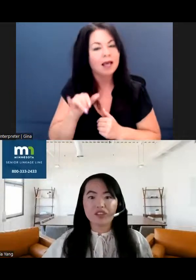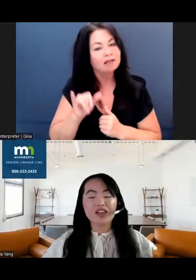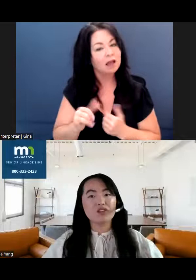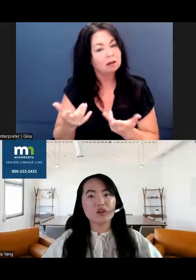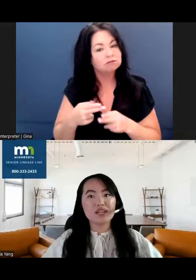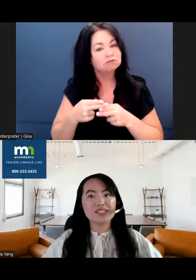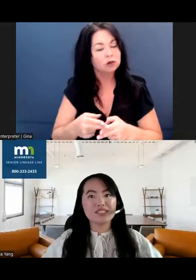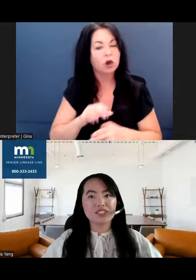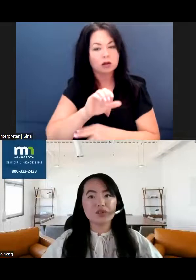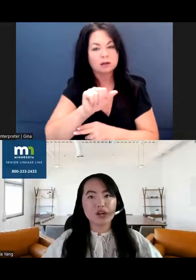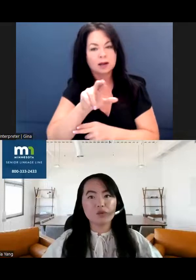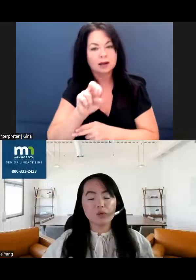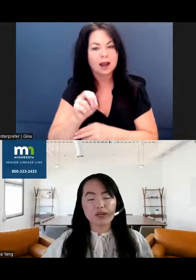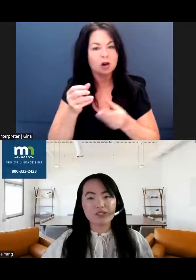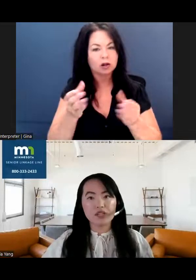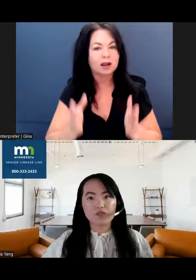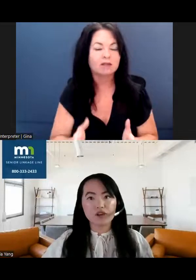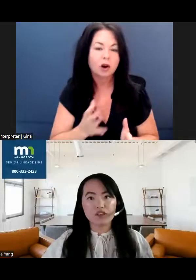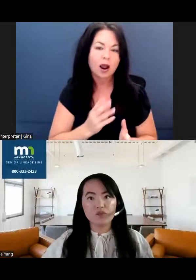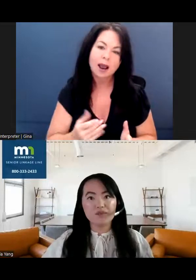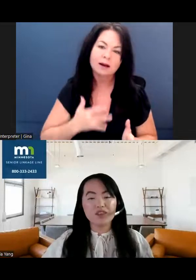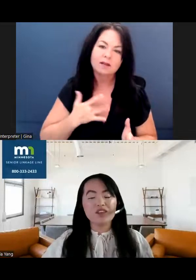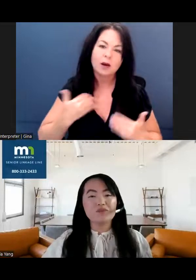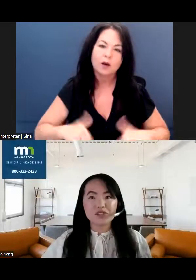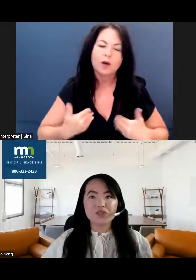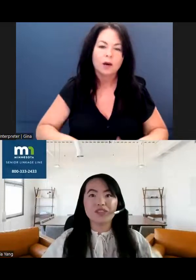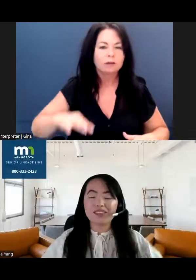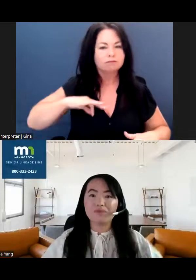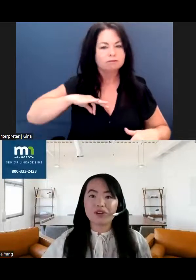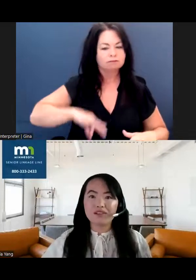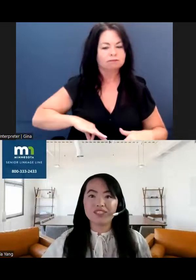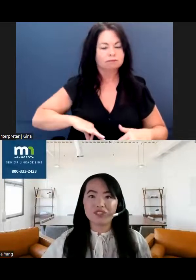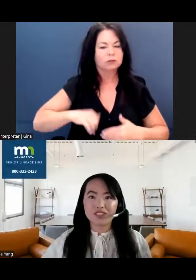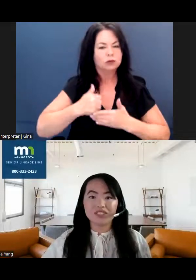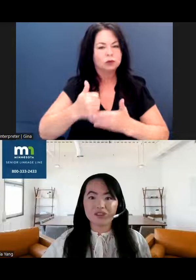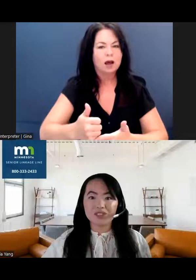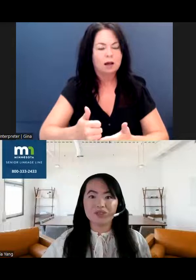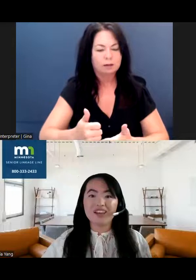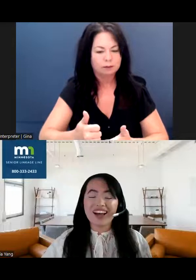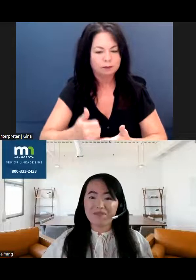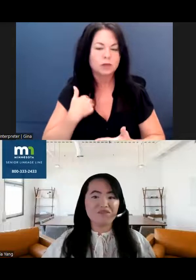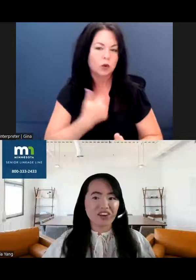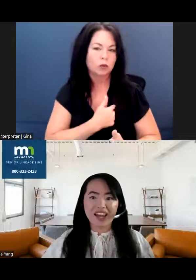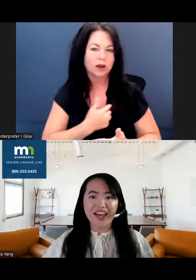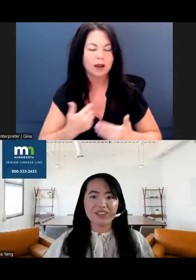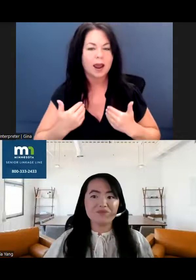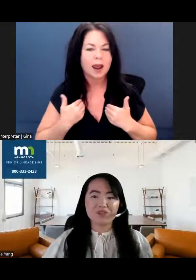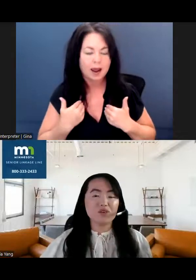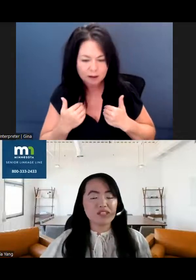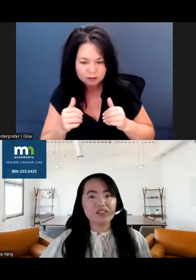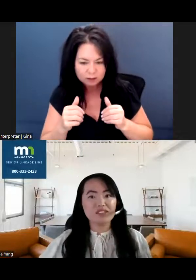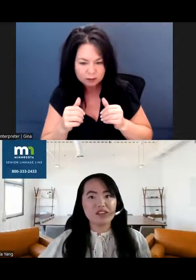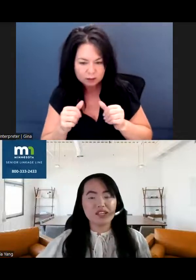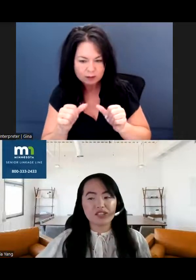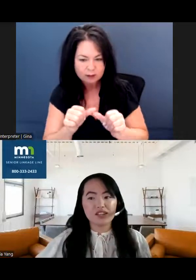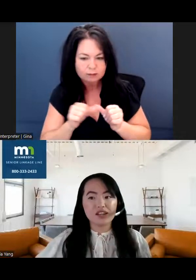caregiver. And although it is such a great reward to care for a loved one, we do know that the burnout and stress is also very high. So know